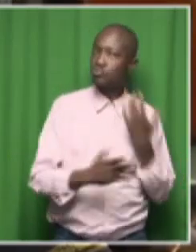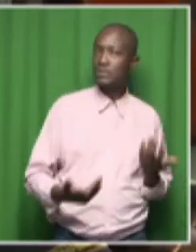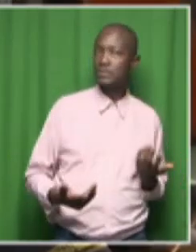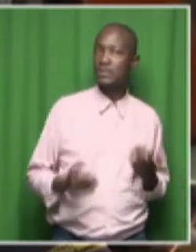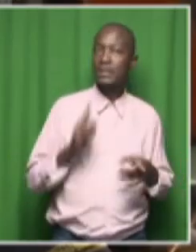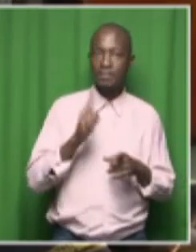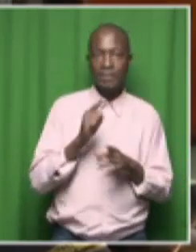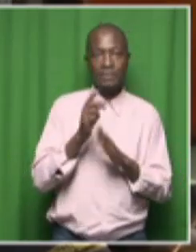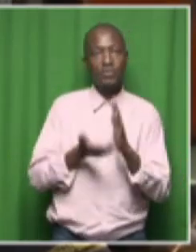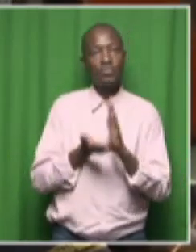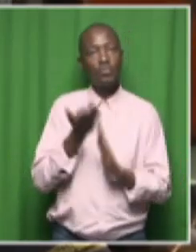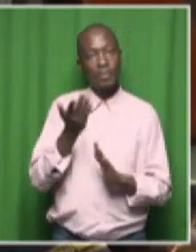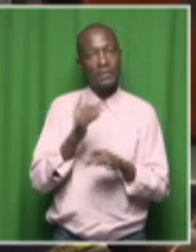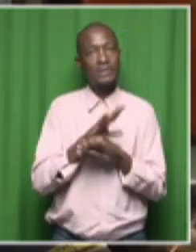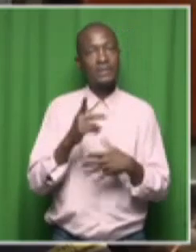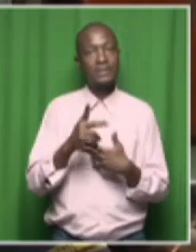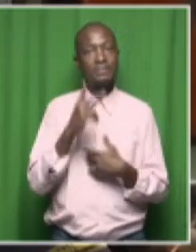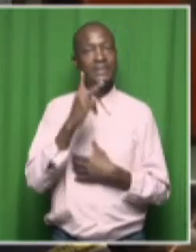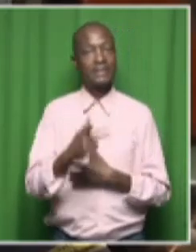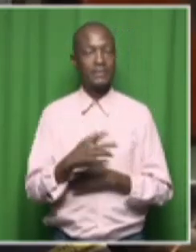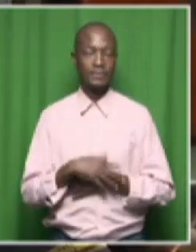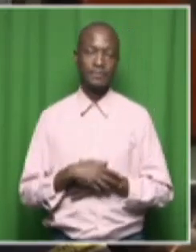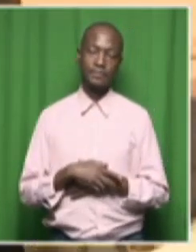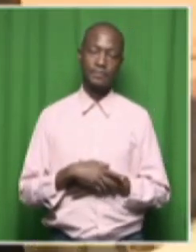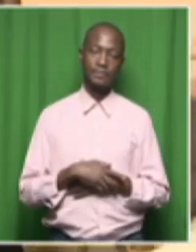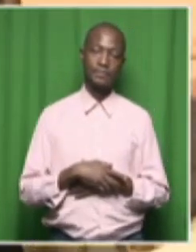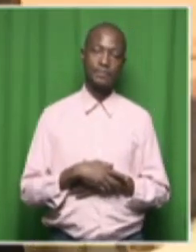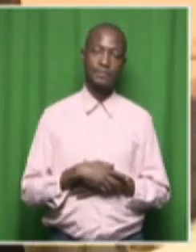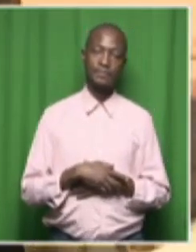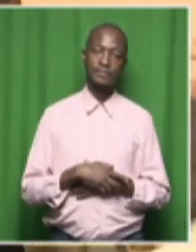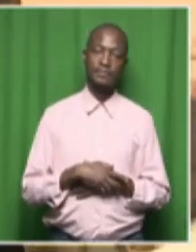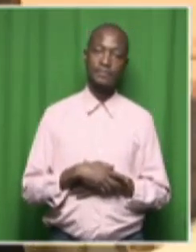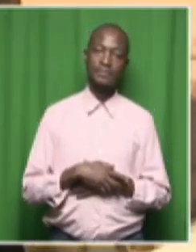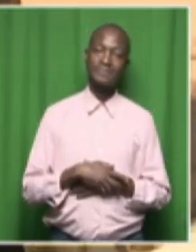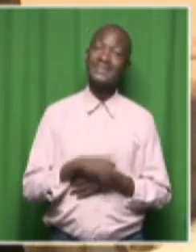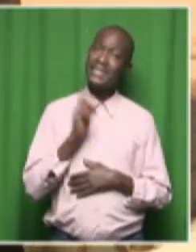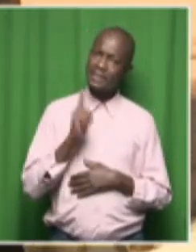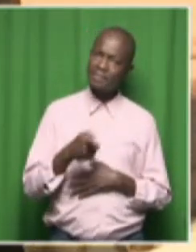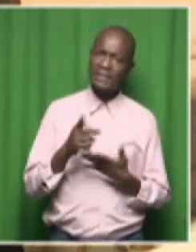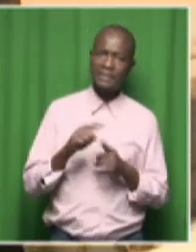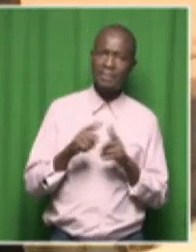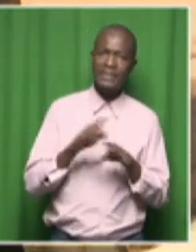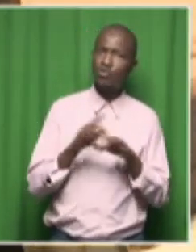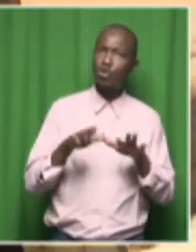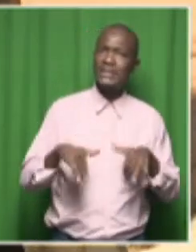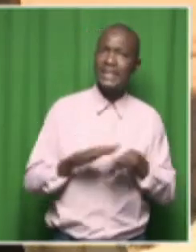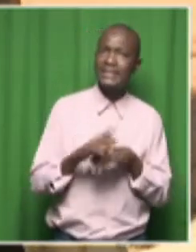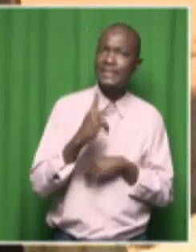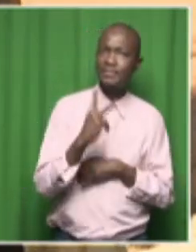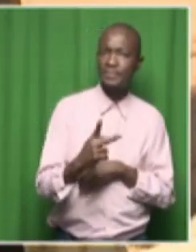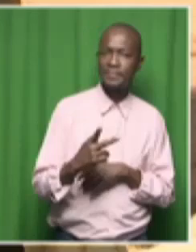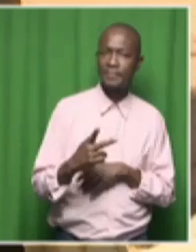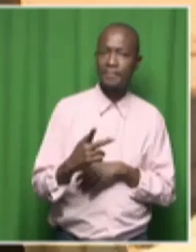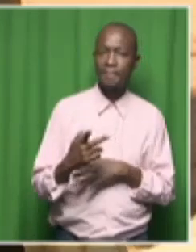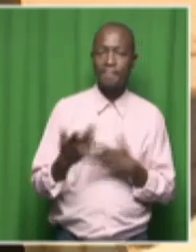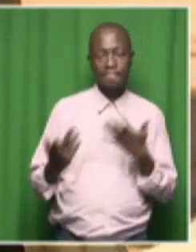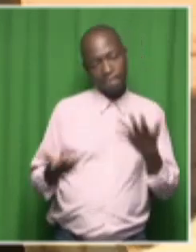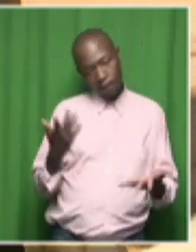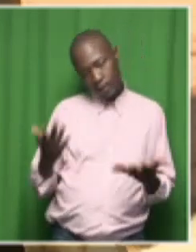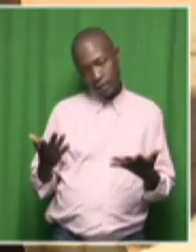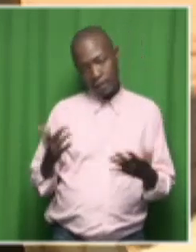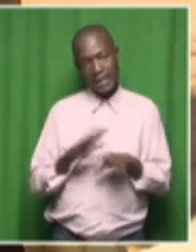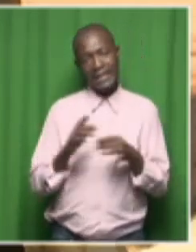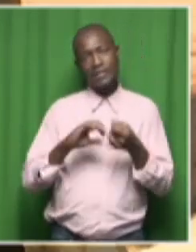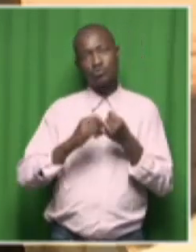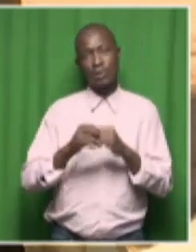be promoted and be recognized. It should be, and yet it isn't. You have got groupings, and I mean, let's get out of